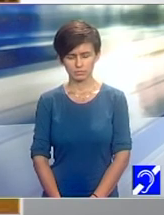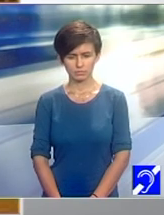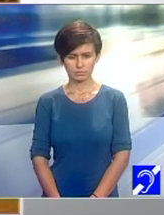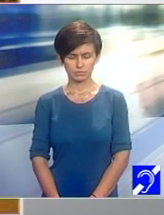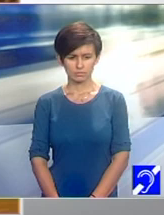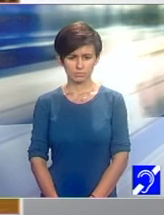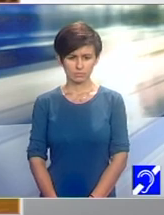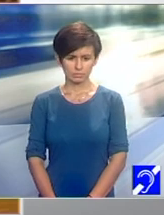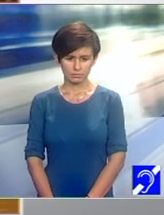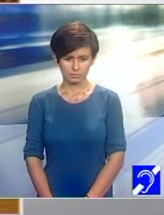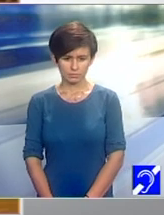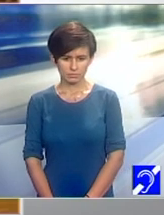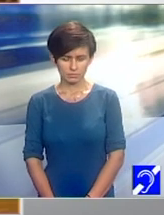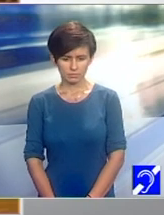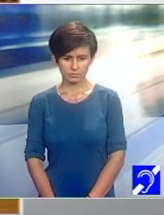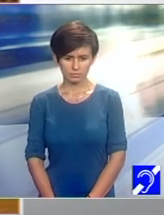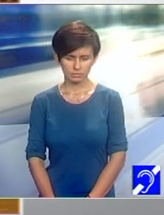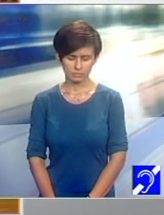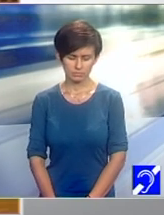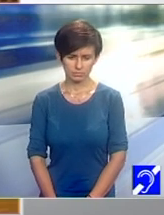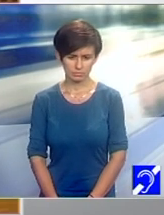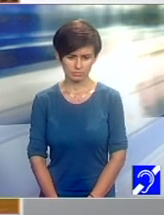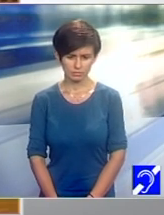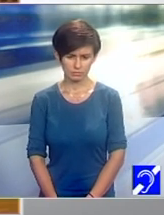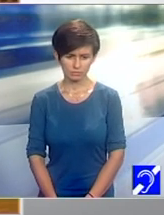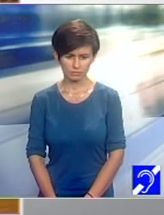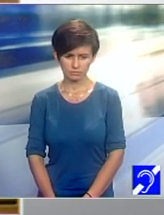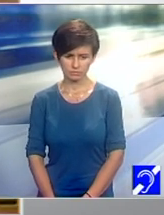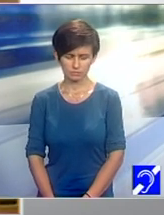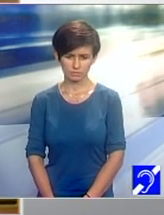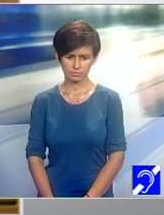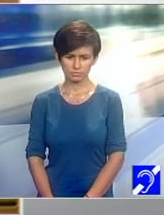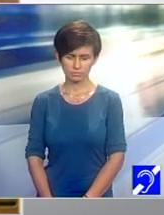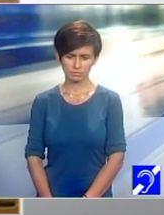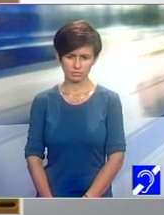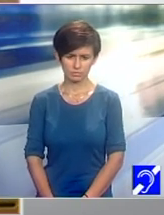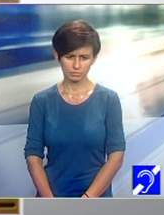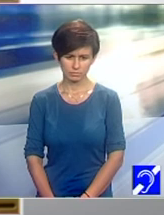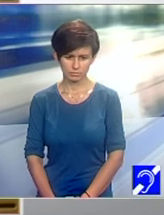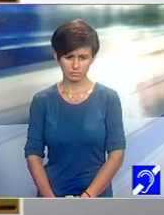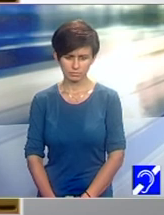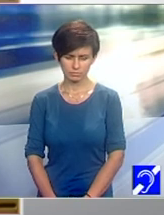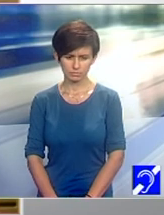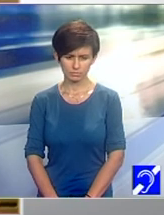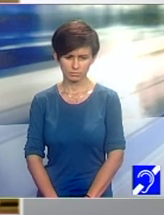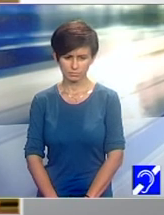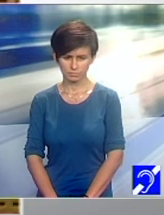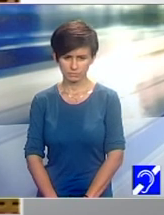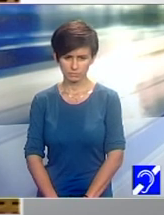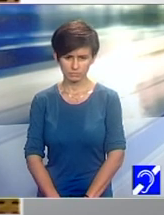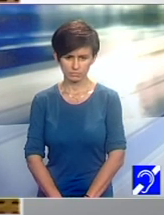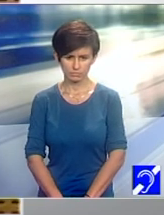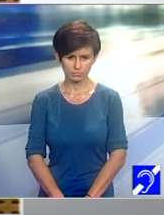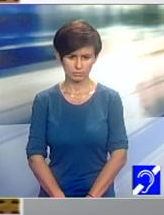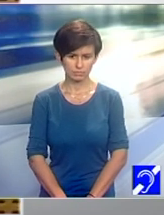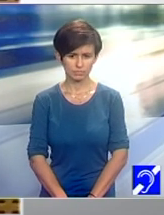together. And we really appreciate there is a lot of good people here doing very good research. And we really